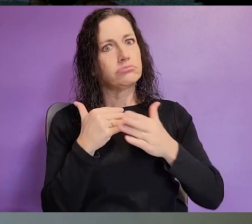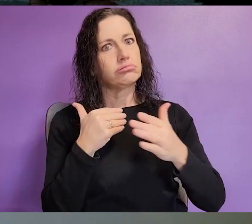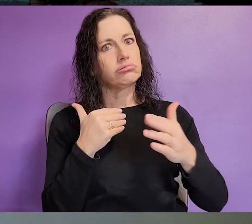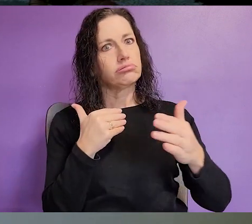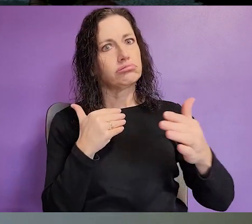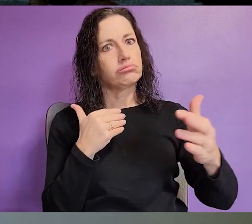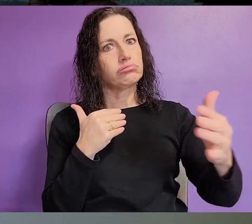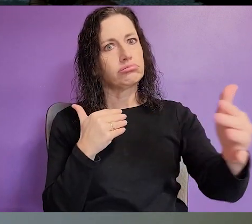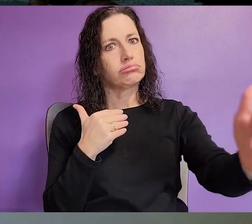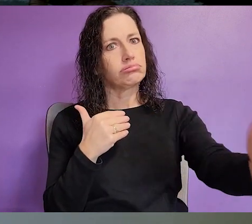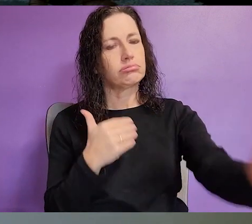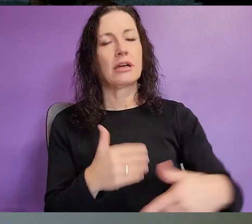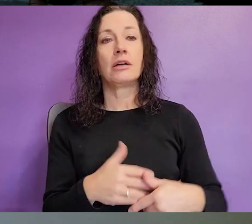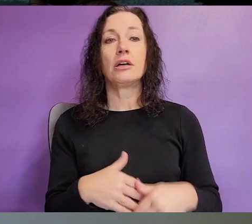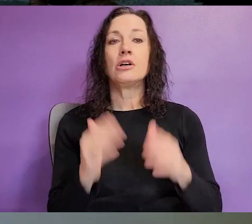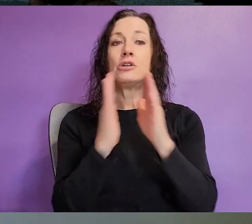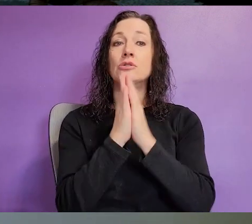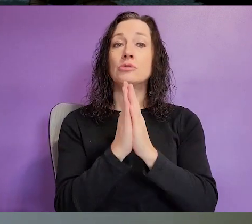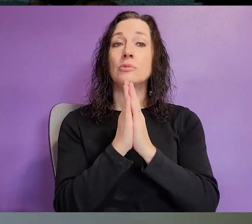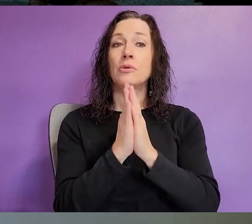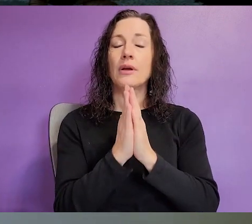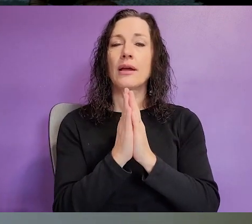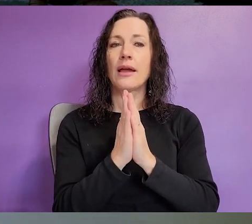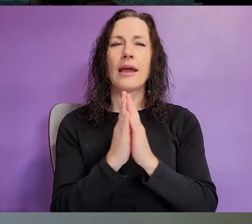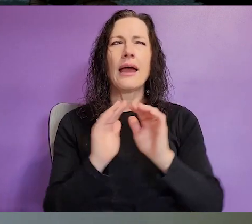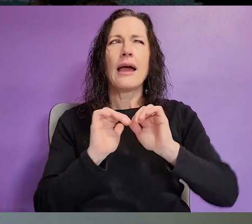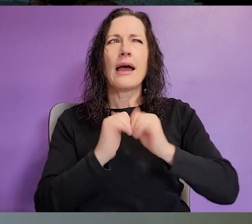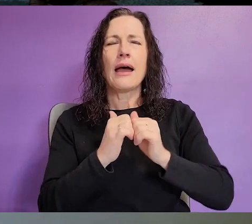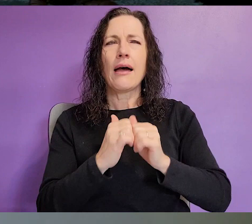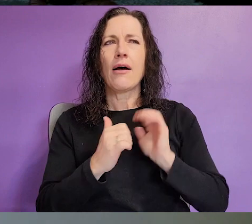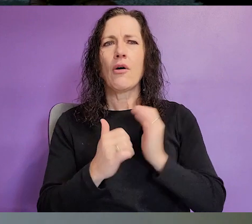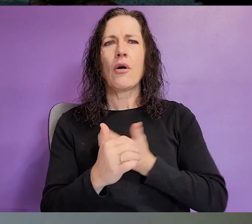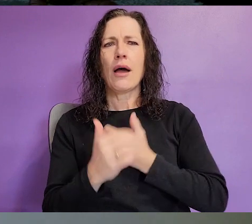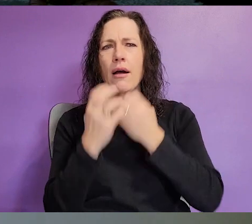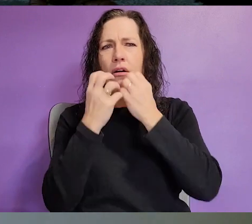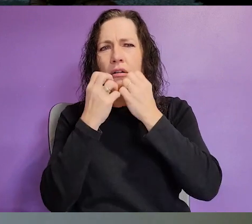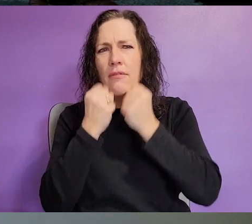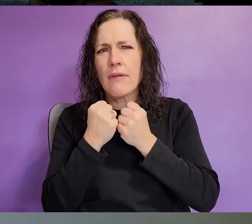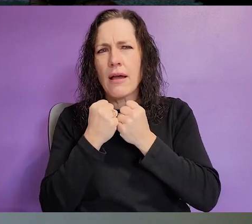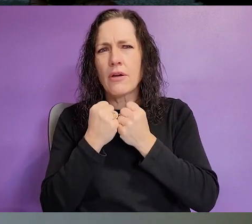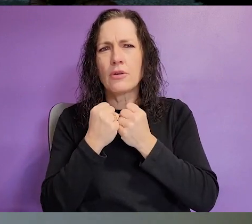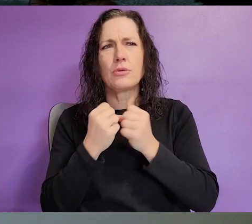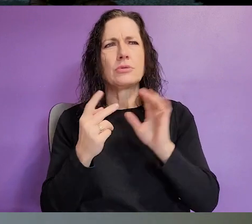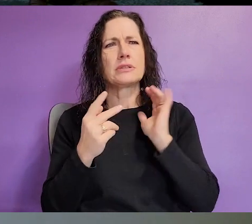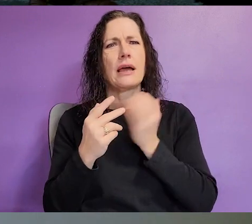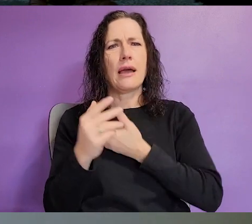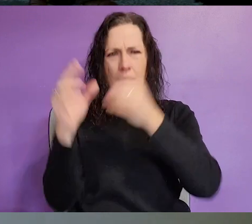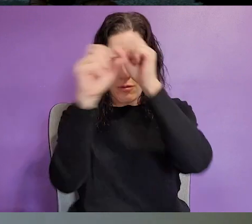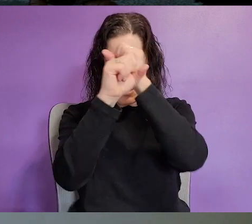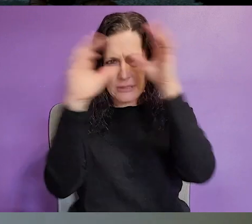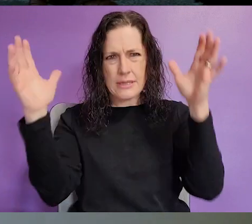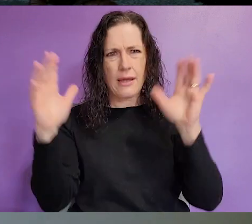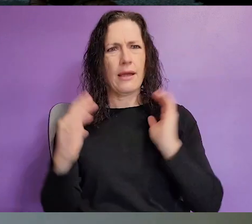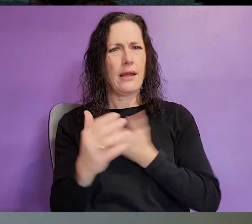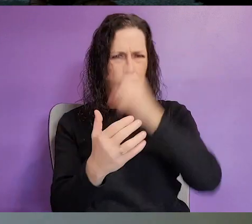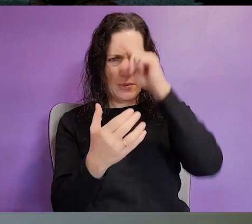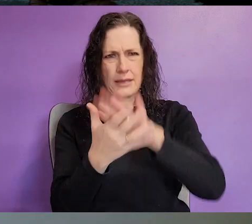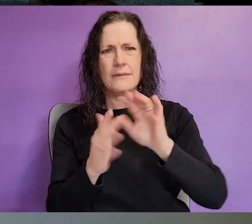Prayer then is how he arranges our values, our sight.